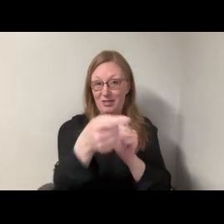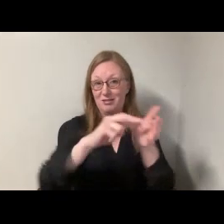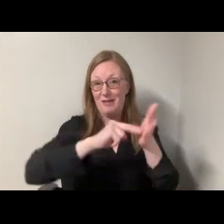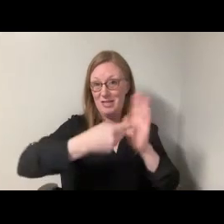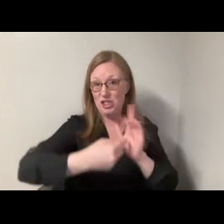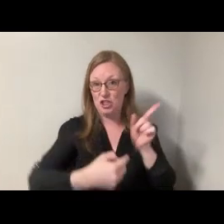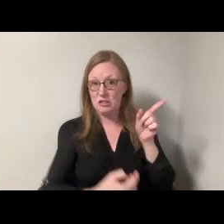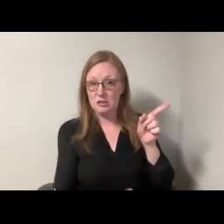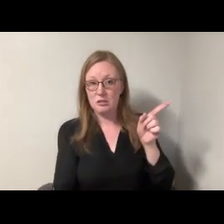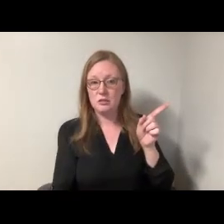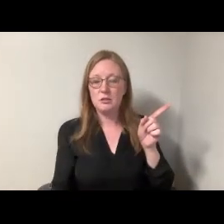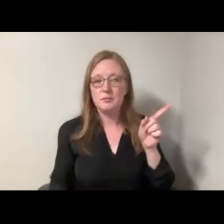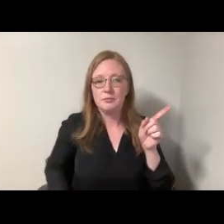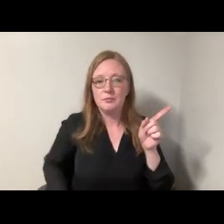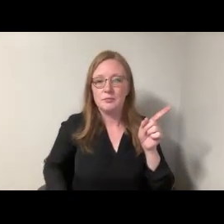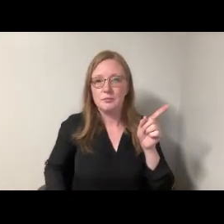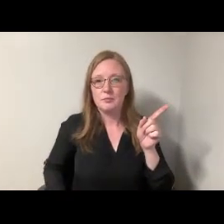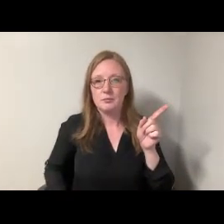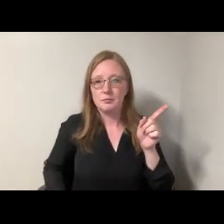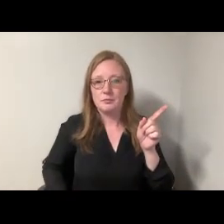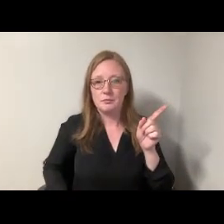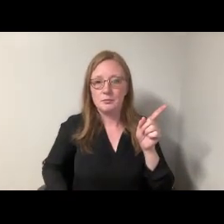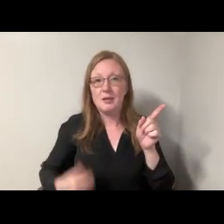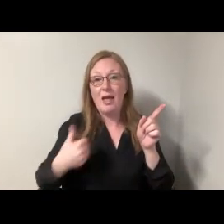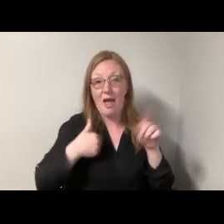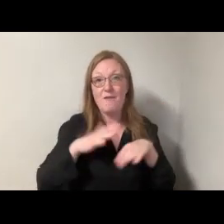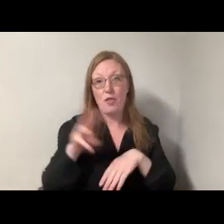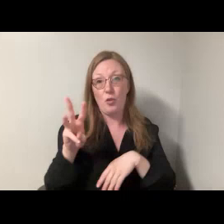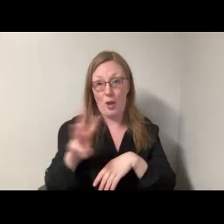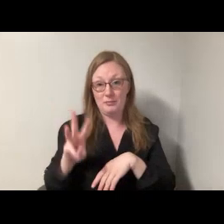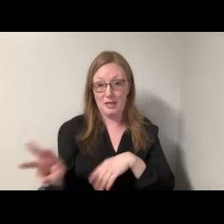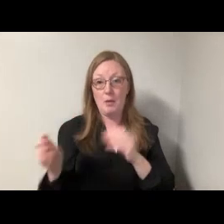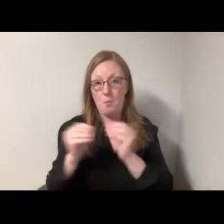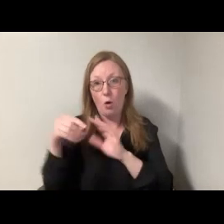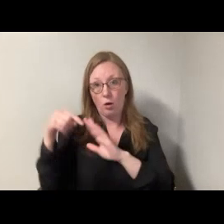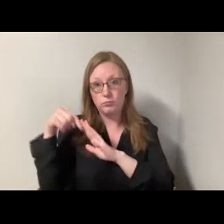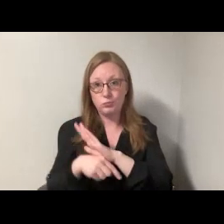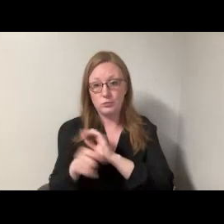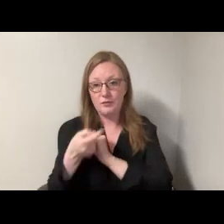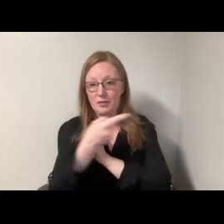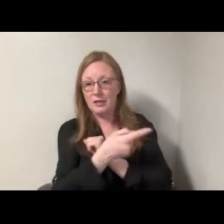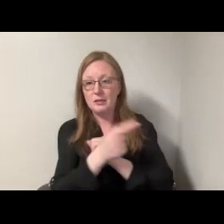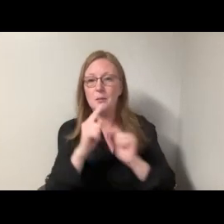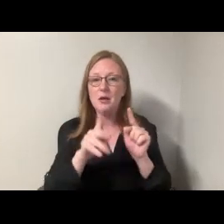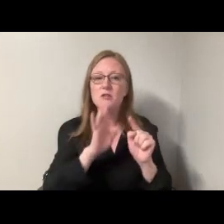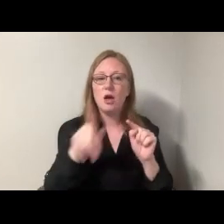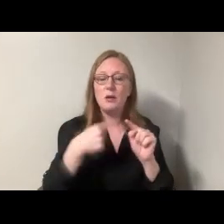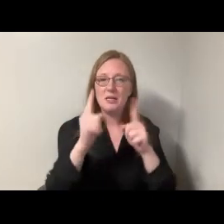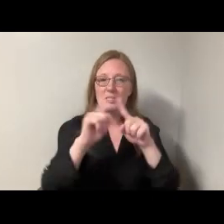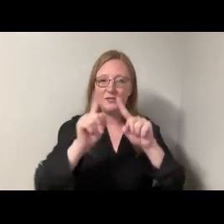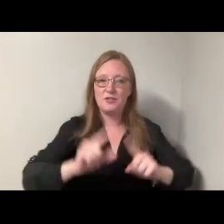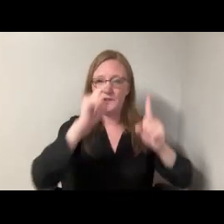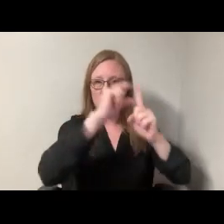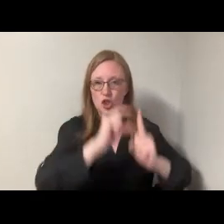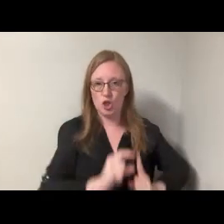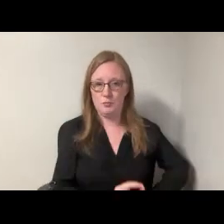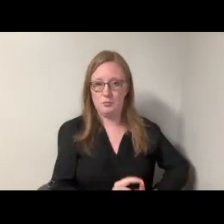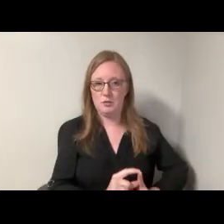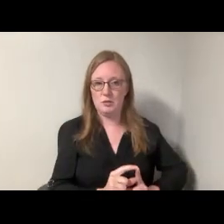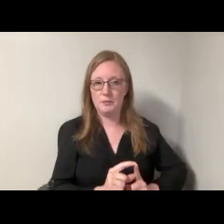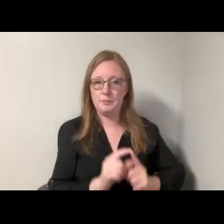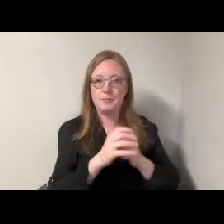capability on the National Mass Care Strategy website. it talks about these terms: capability, capacity, and strategies.